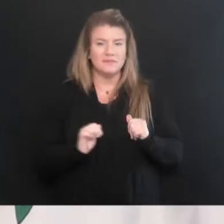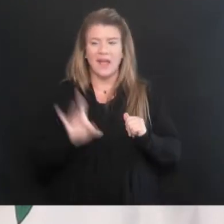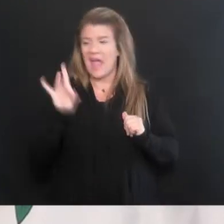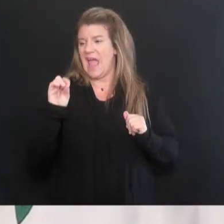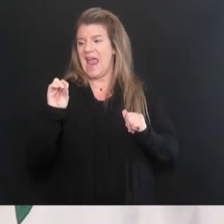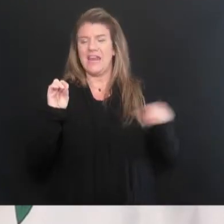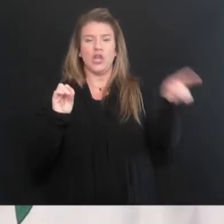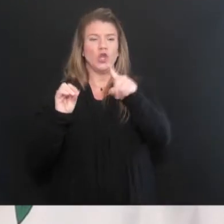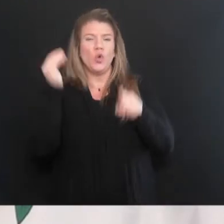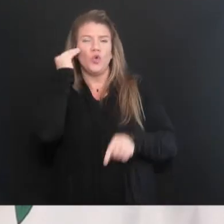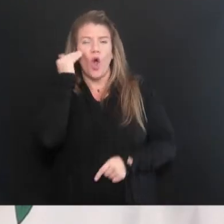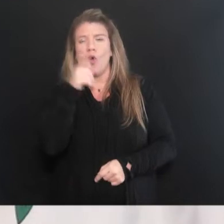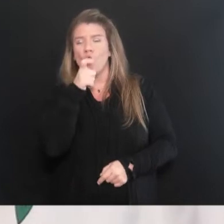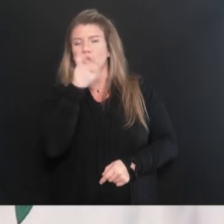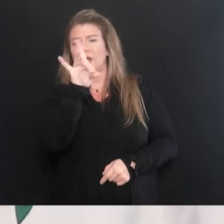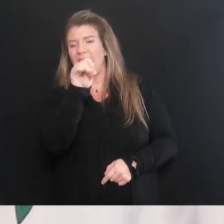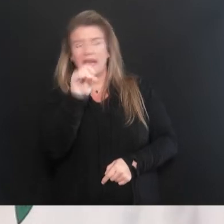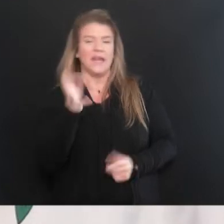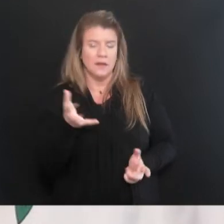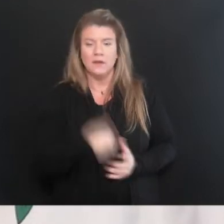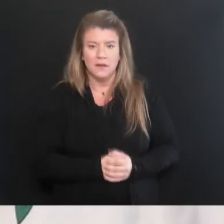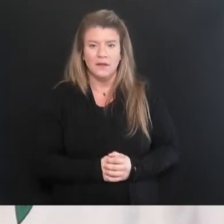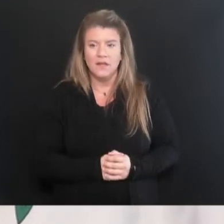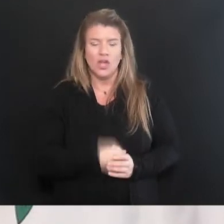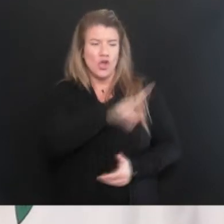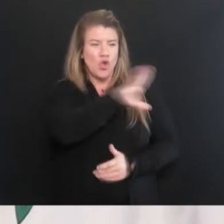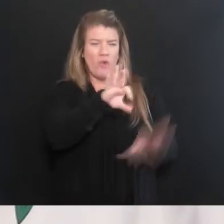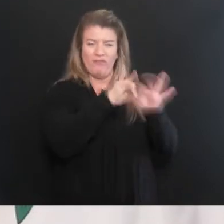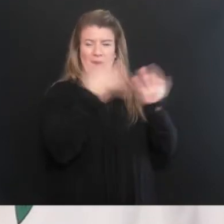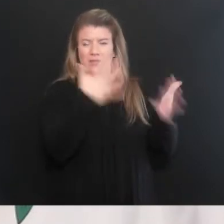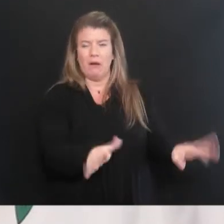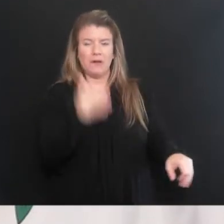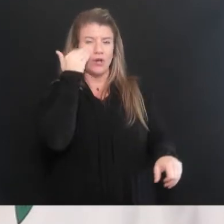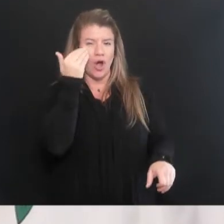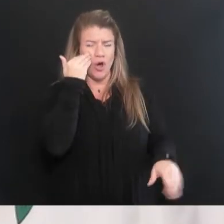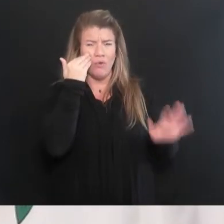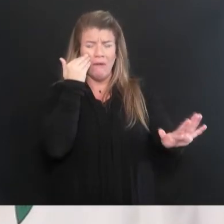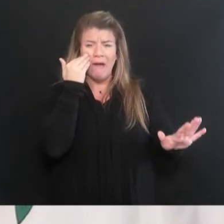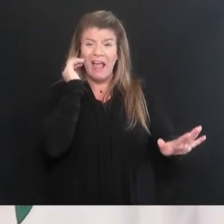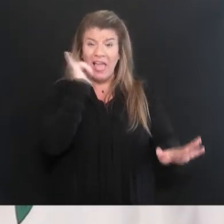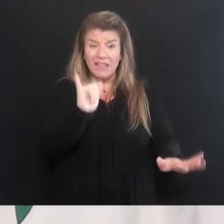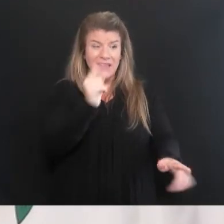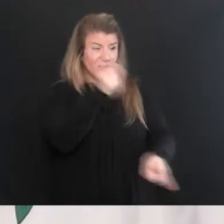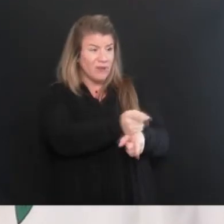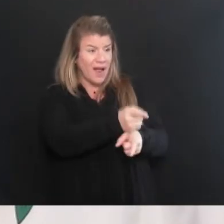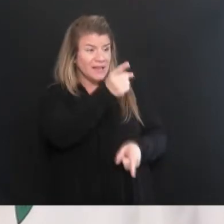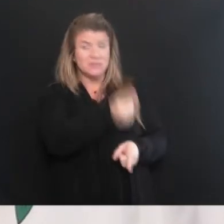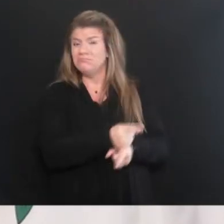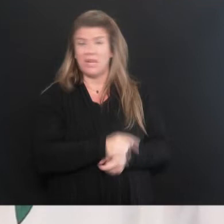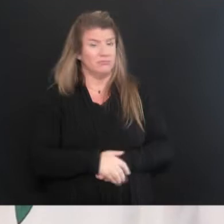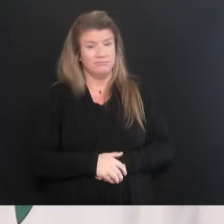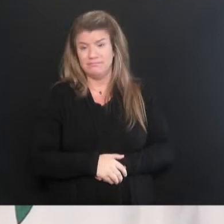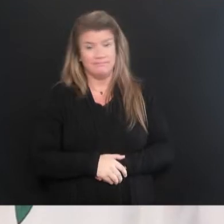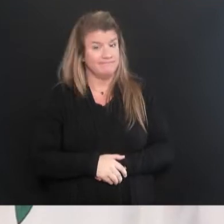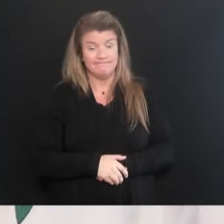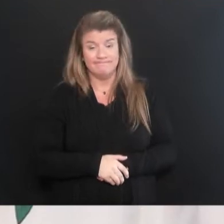Everybody knows who those 80 are that, that are the families and whatever, but it's not right.